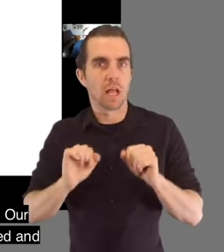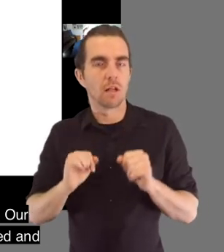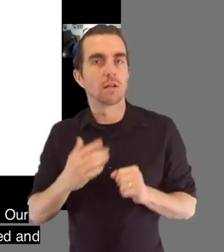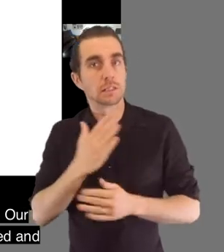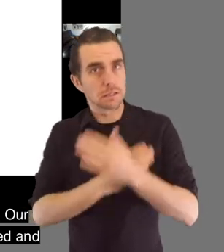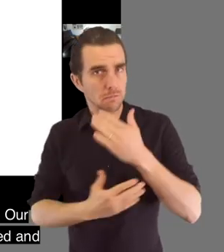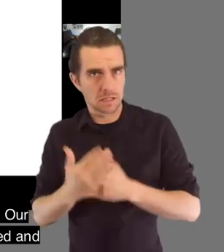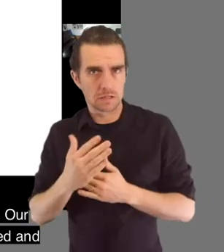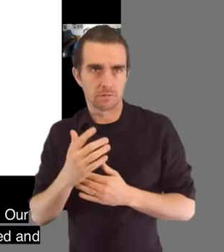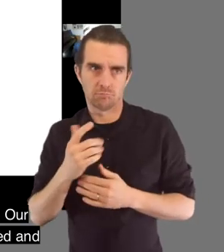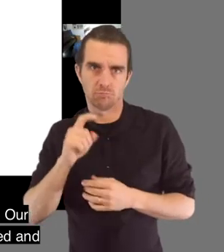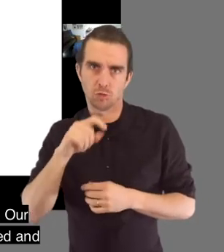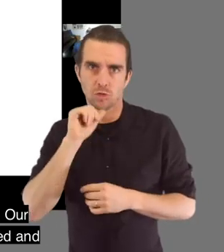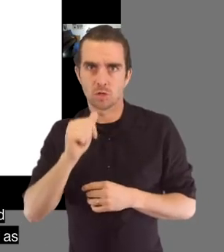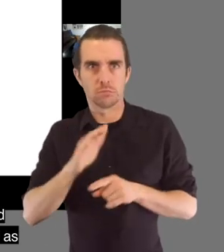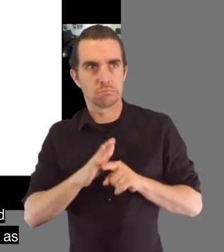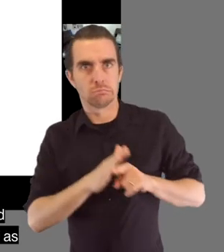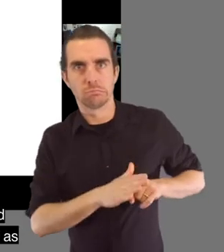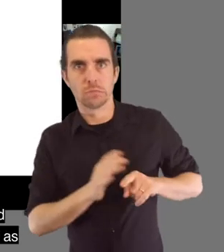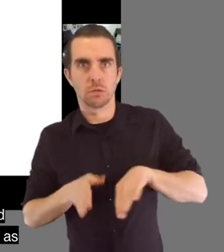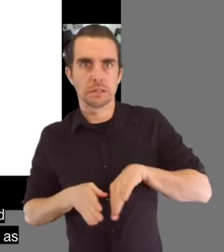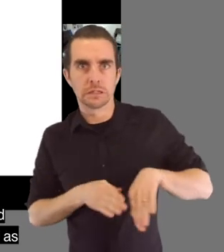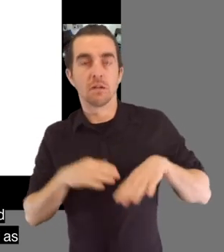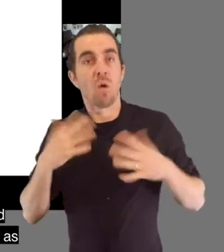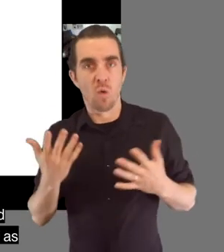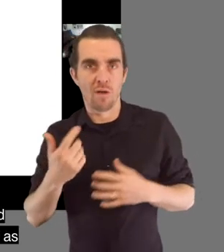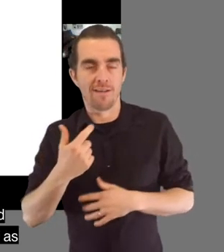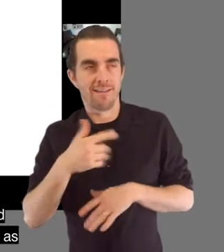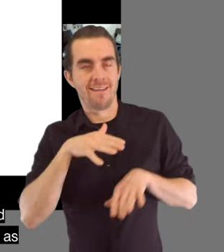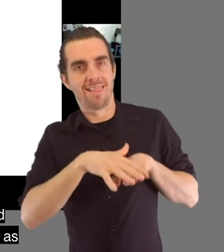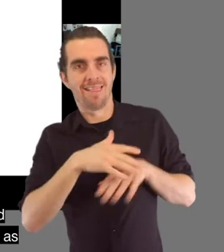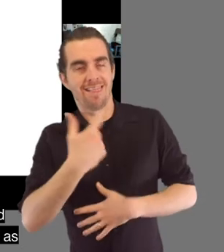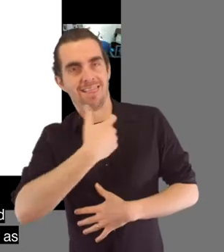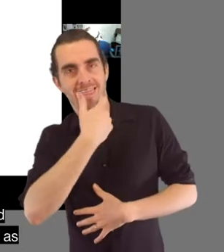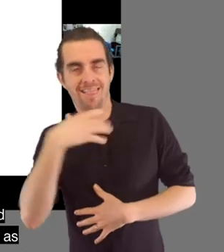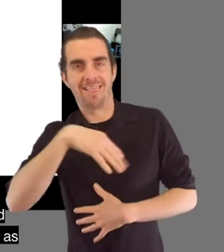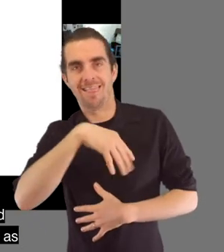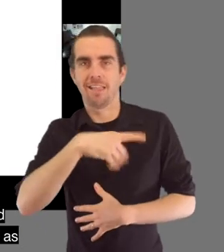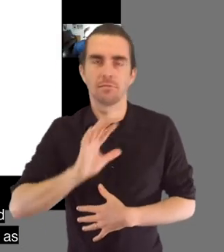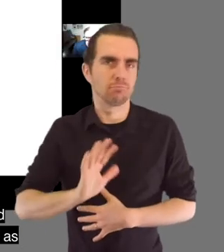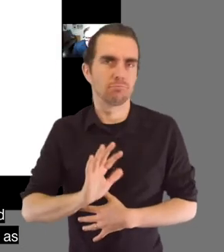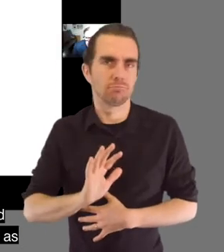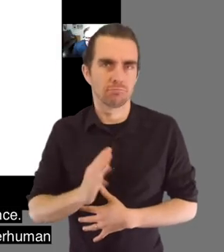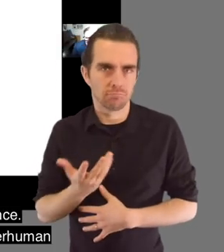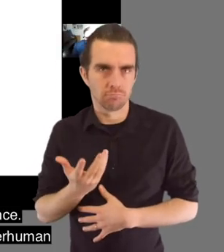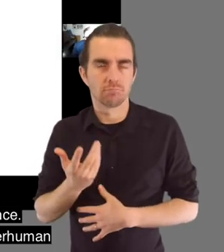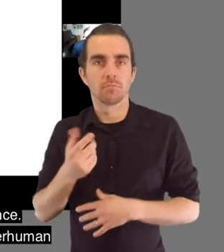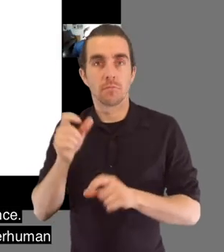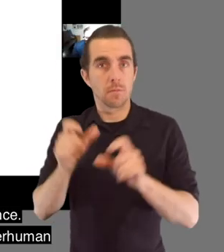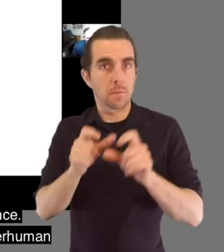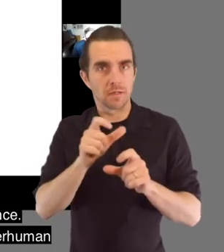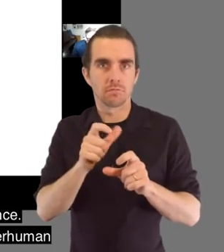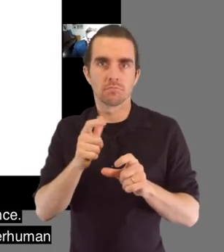Our impairment should not be ridiculed or made the butt of jokes. Avoid sensationalizing us, especially as victims